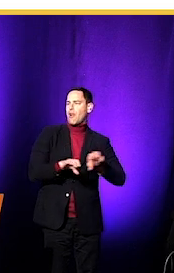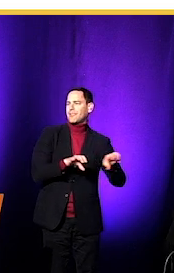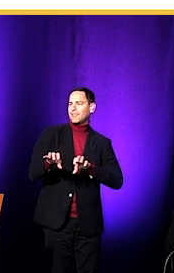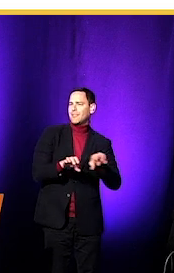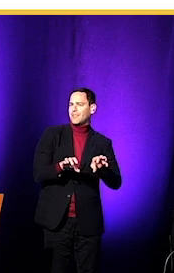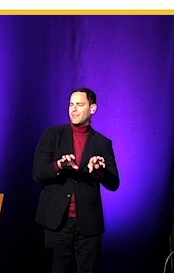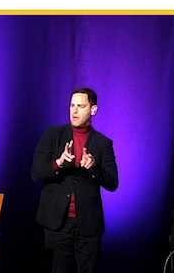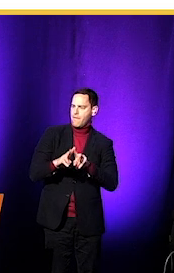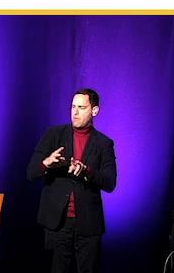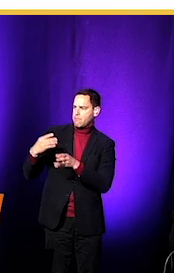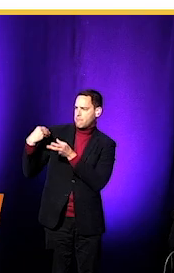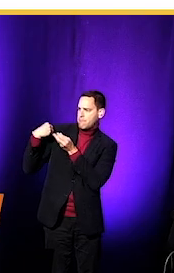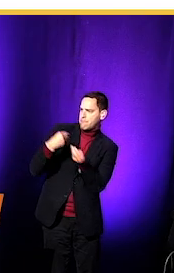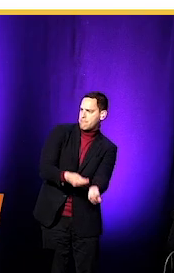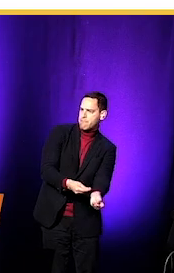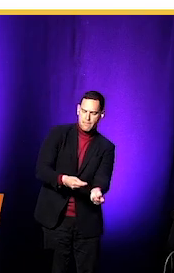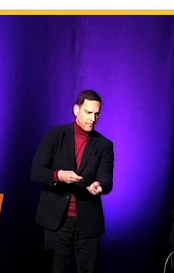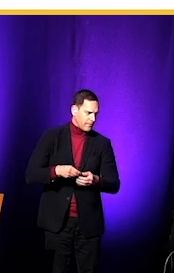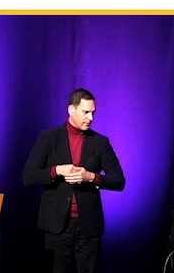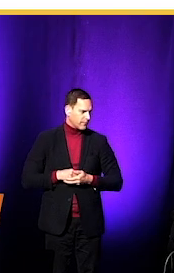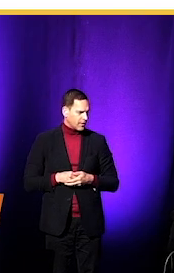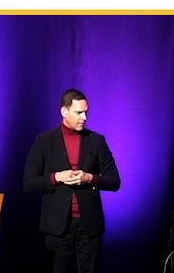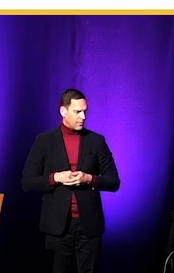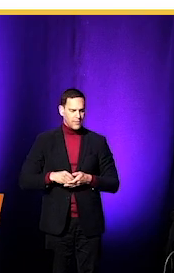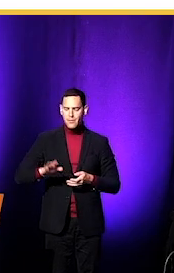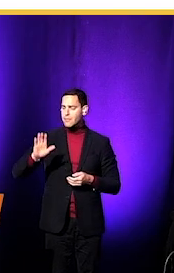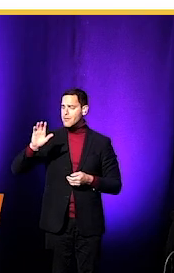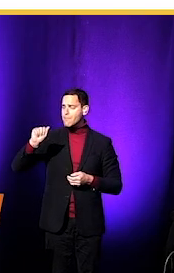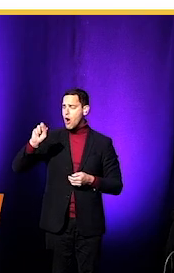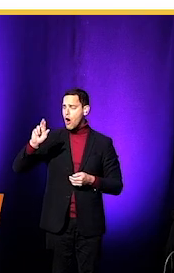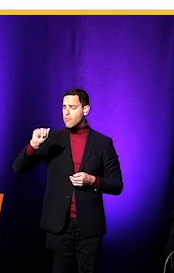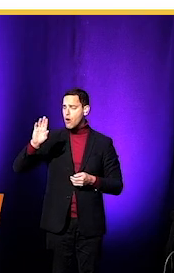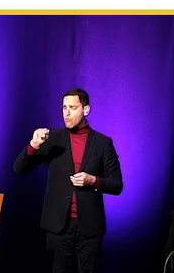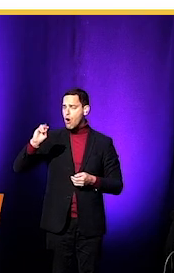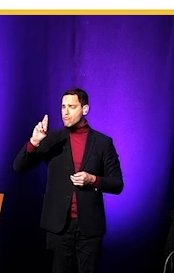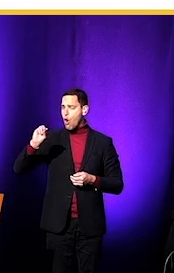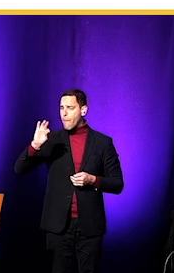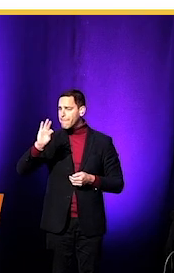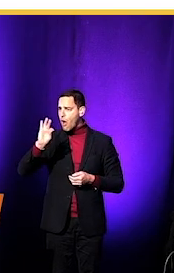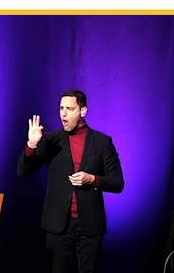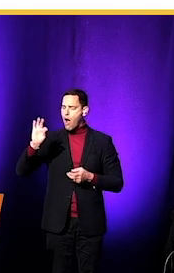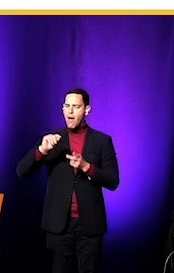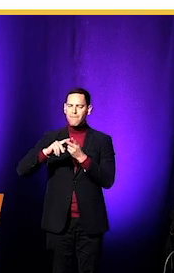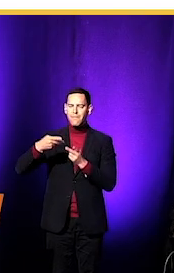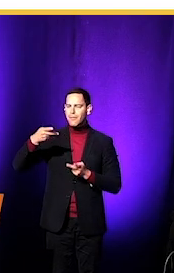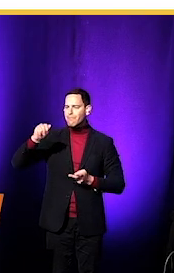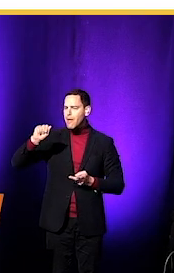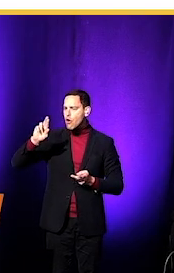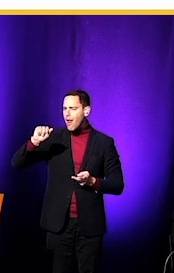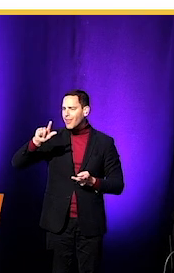Mike Cold and Barbara Rogoff who've done long-term work with this, Carol Lee, Roy P., myself,